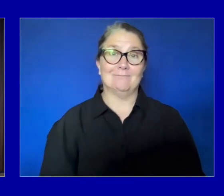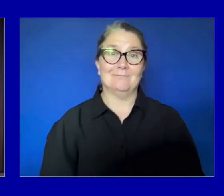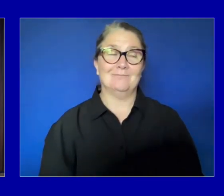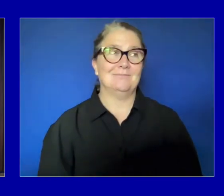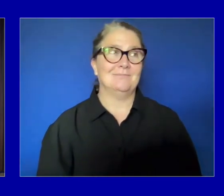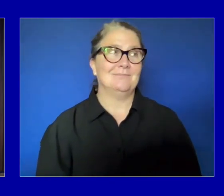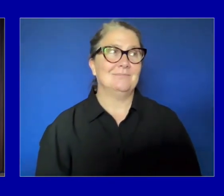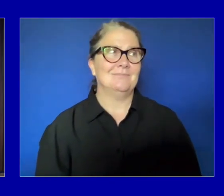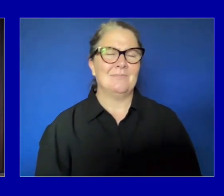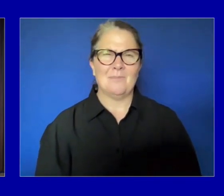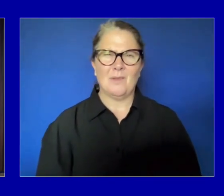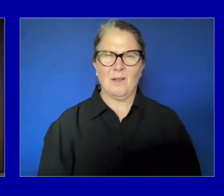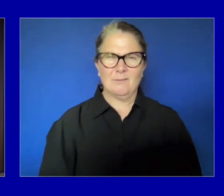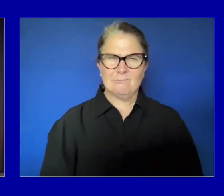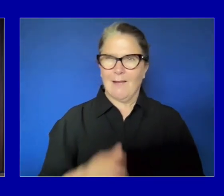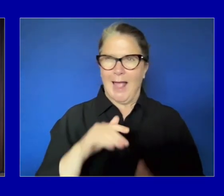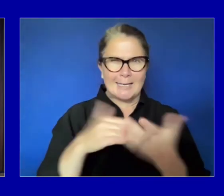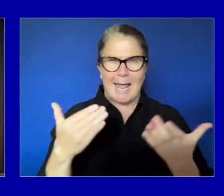now I'm just thinking, what's that story?